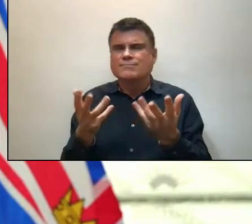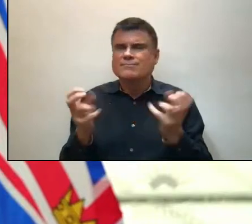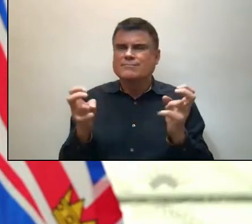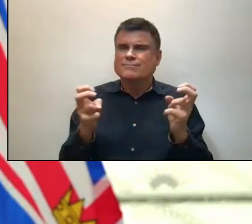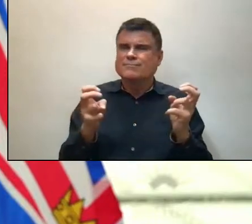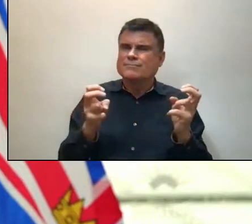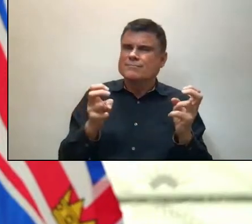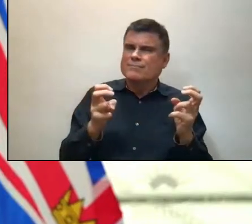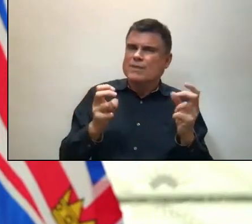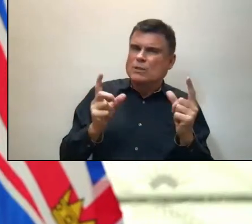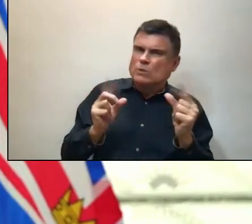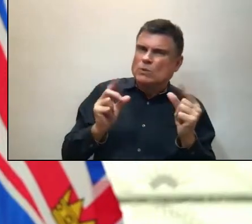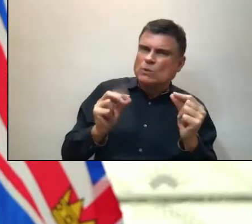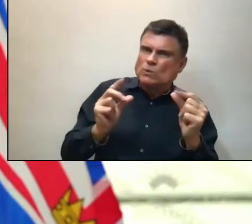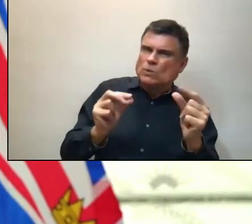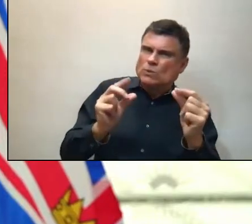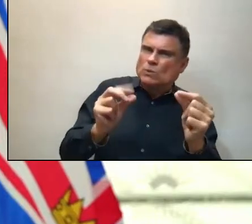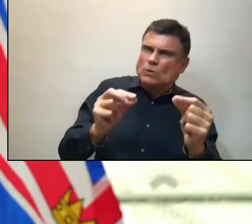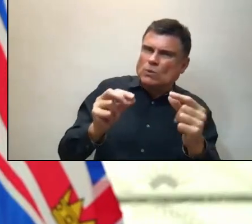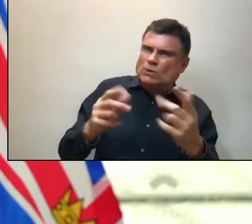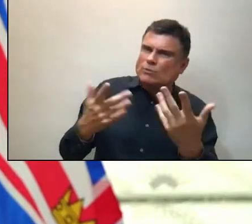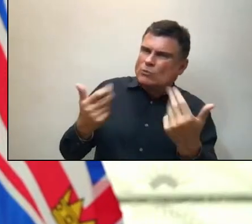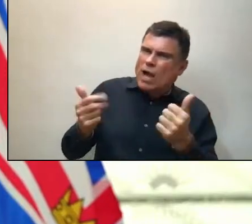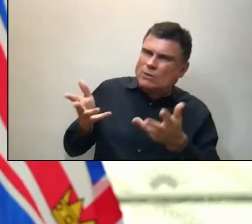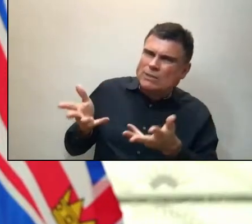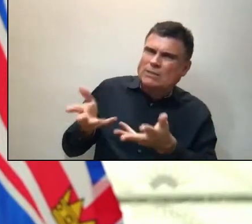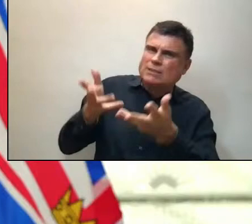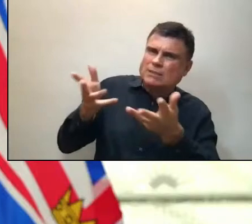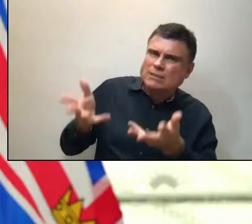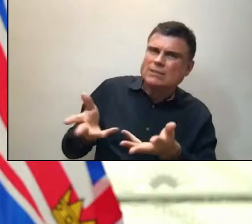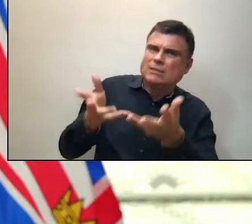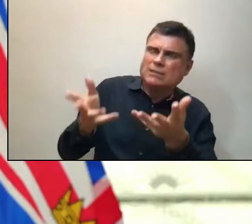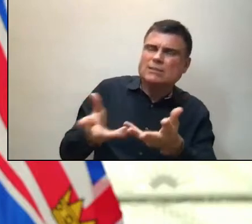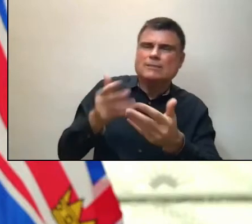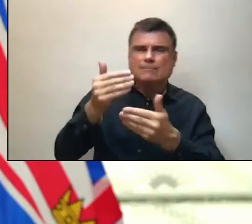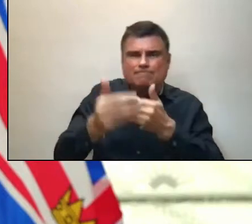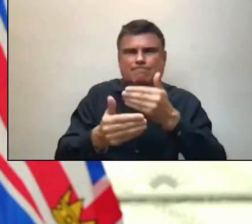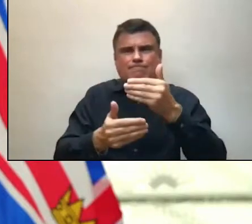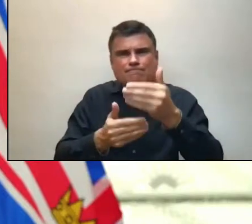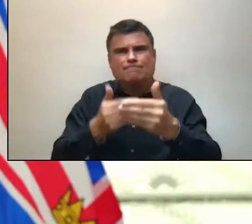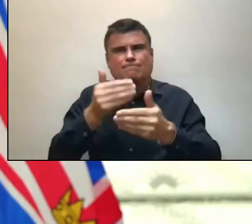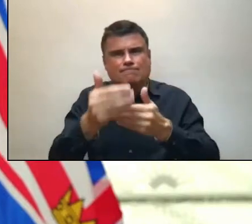drug crises started a number of years ago.